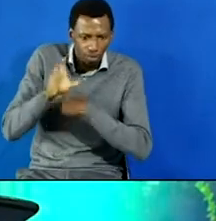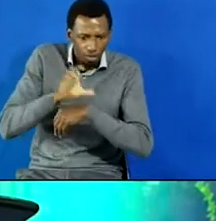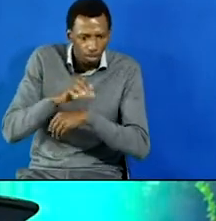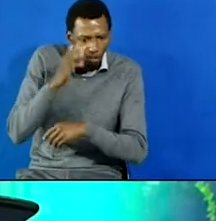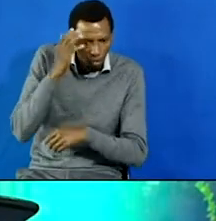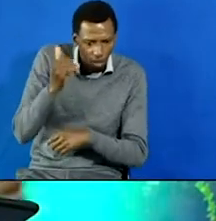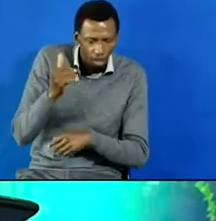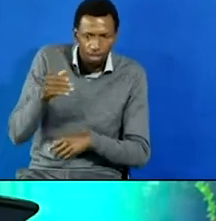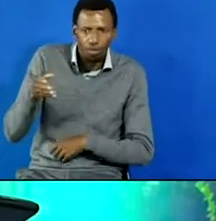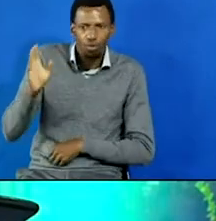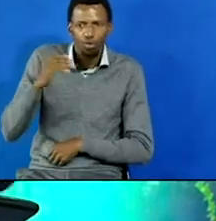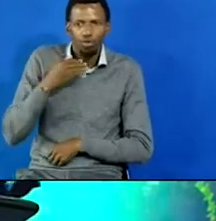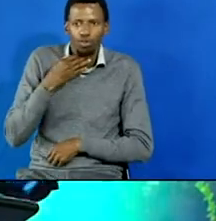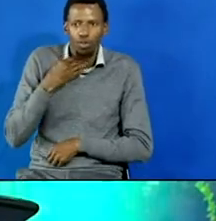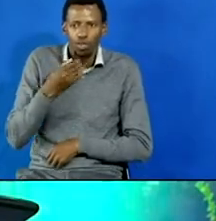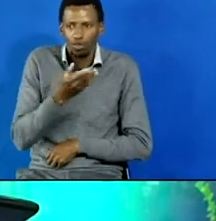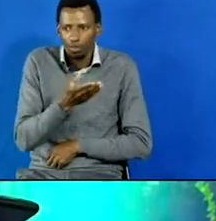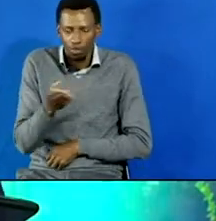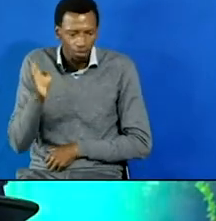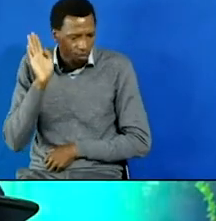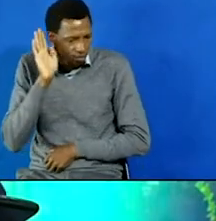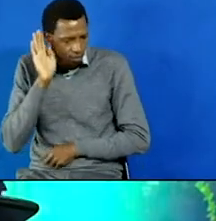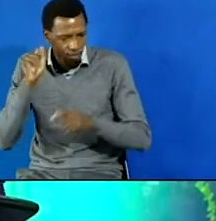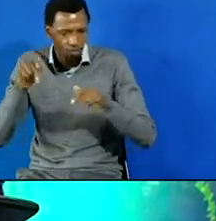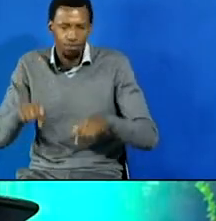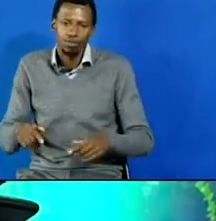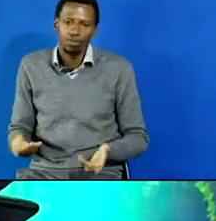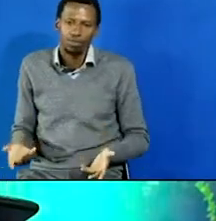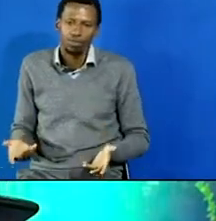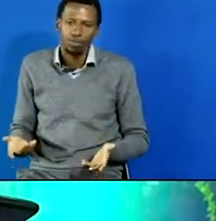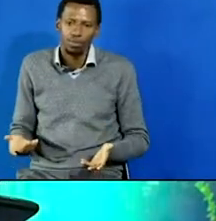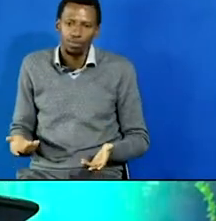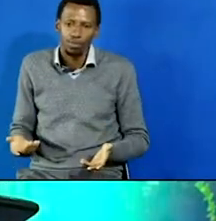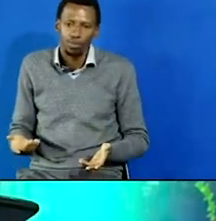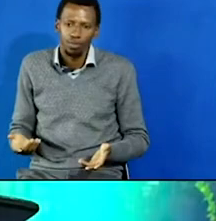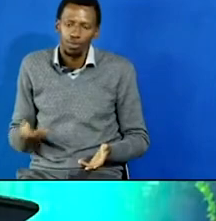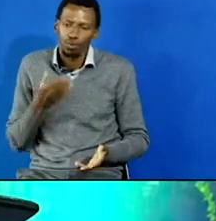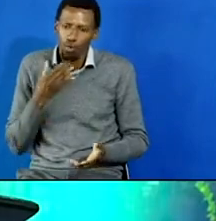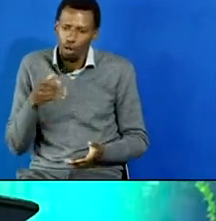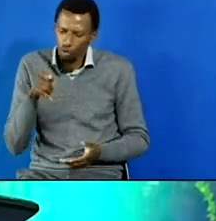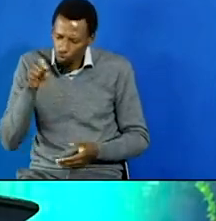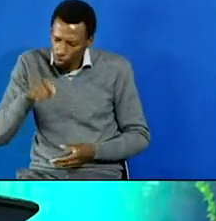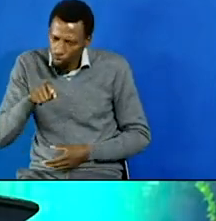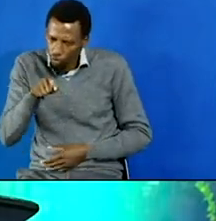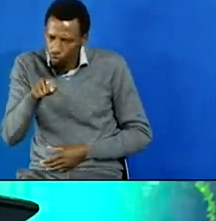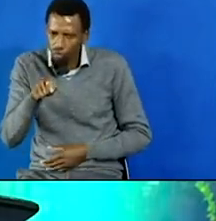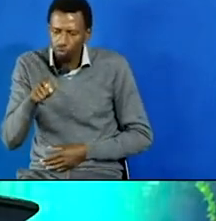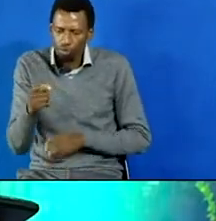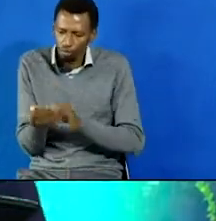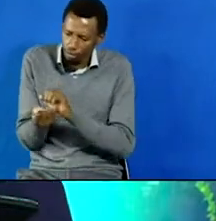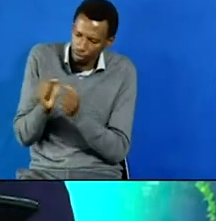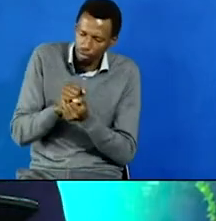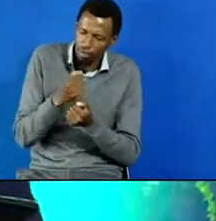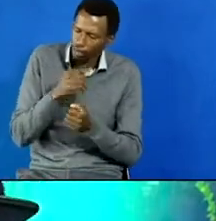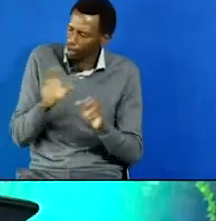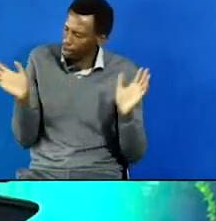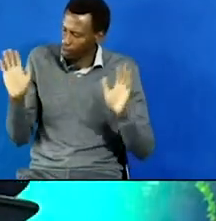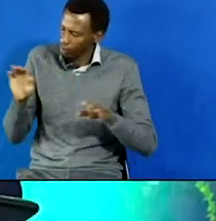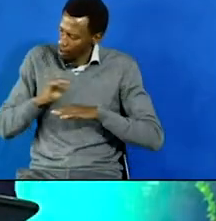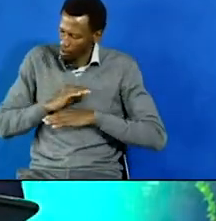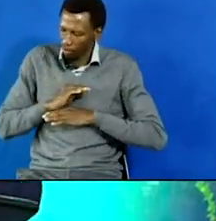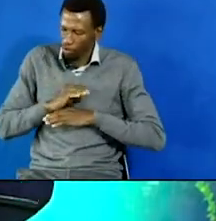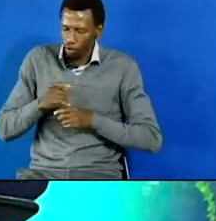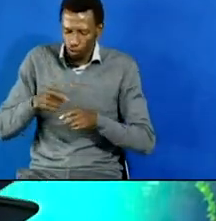hear today that surely he needs you. He needs you to turn around. He needs you to say, enough is enough. As